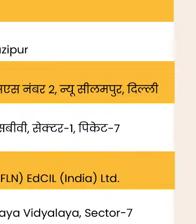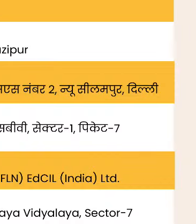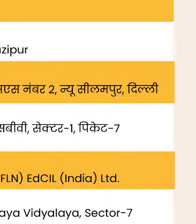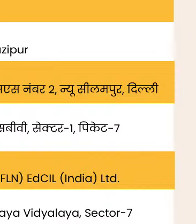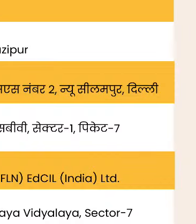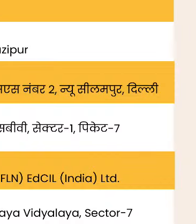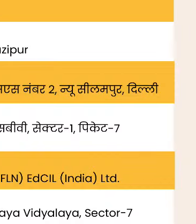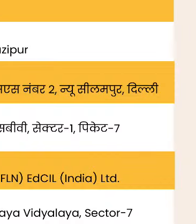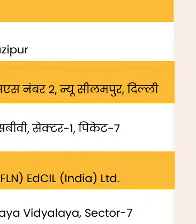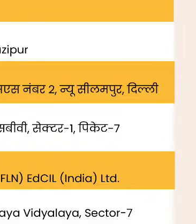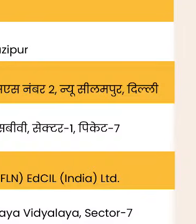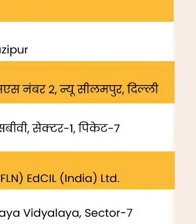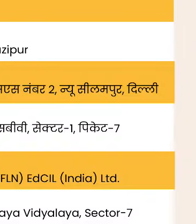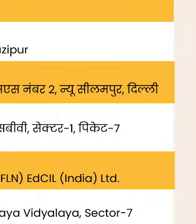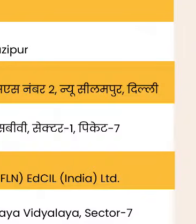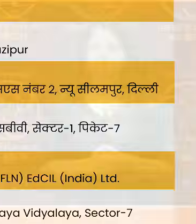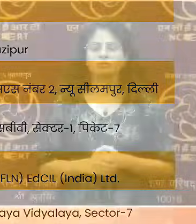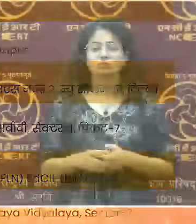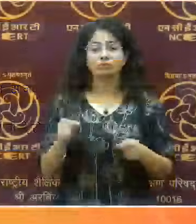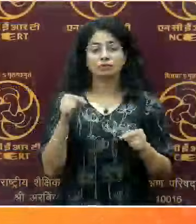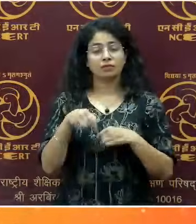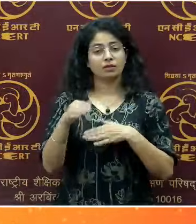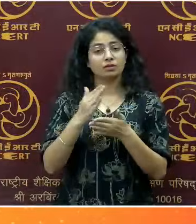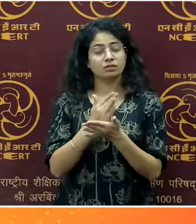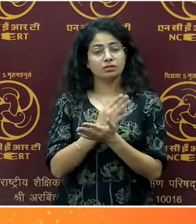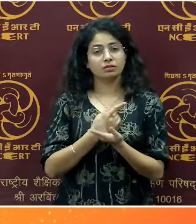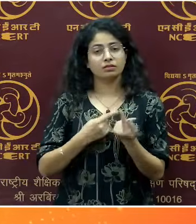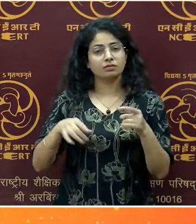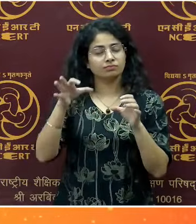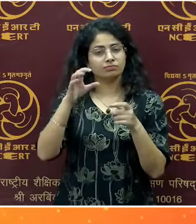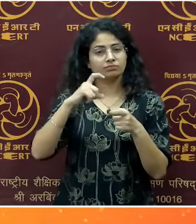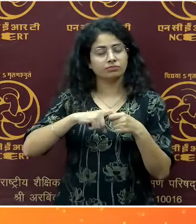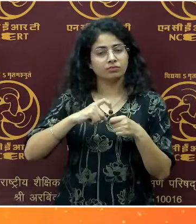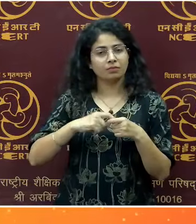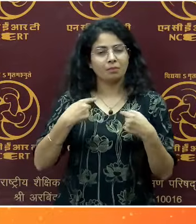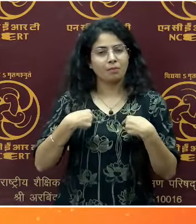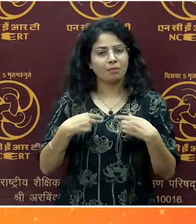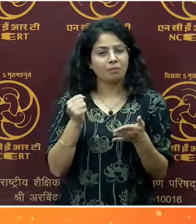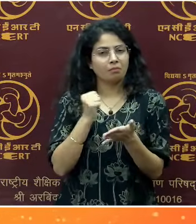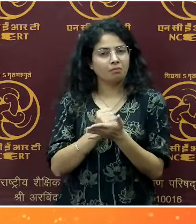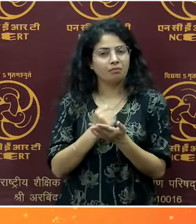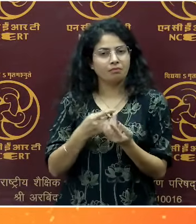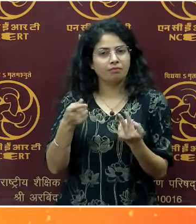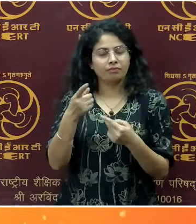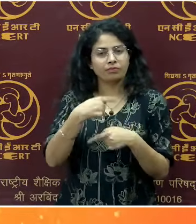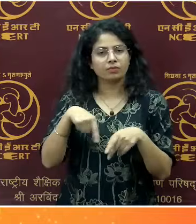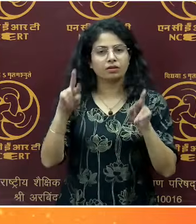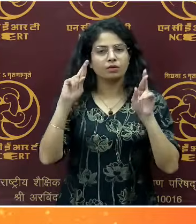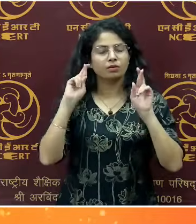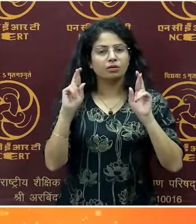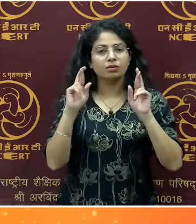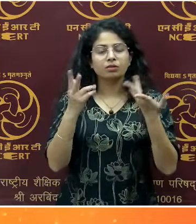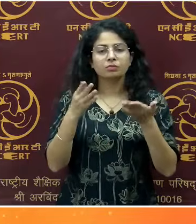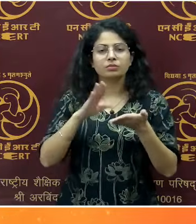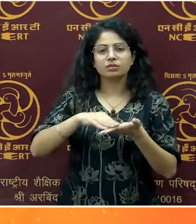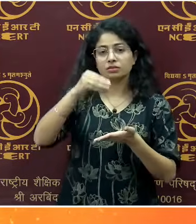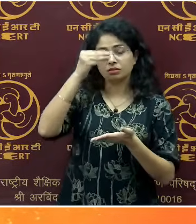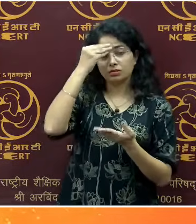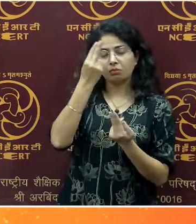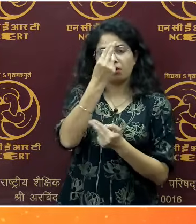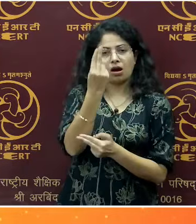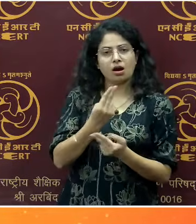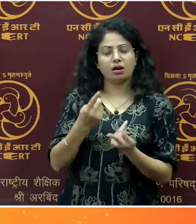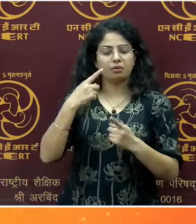conceptual understanding. So for this session, please stay tuned, and I'm sure that you would like to understand how art and music